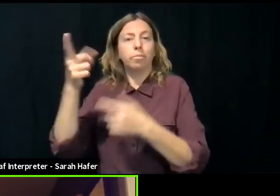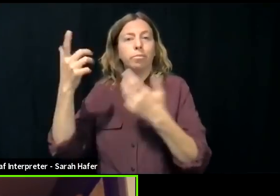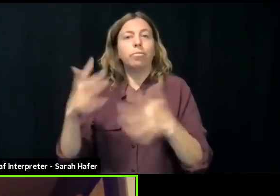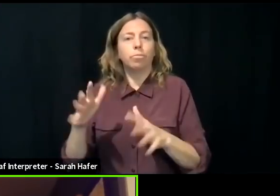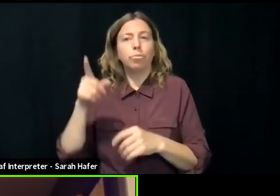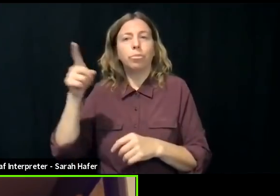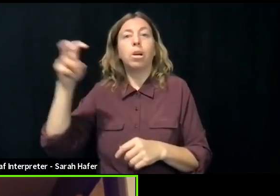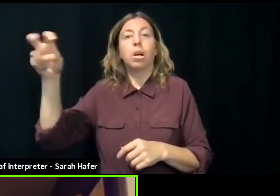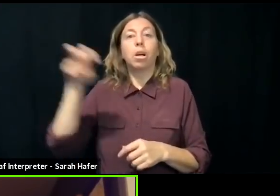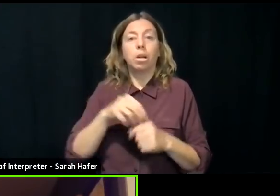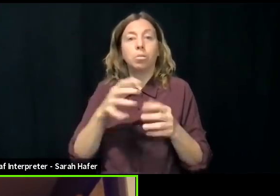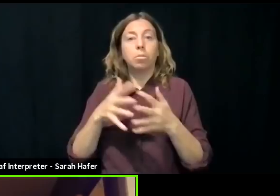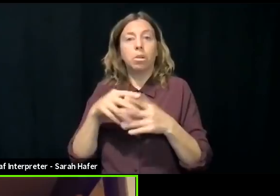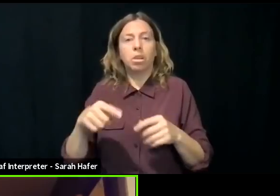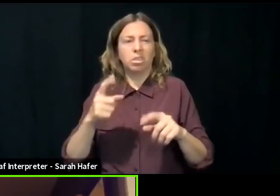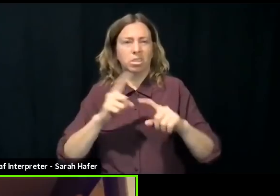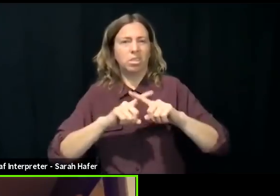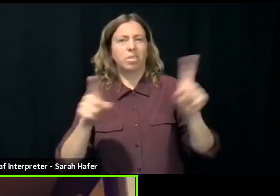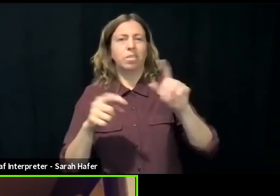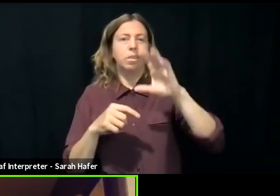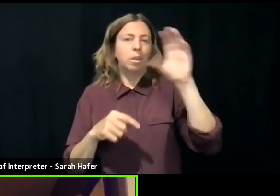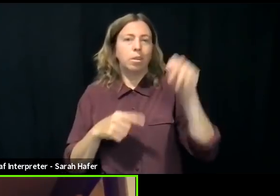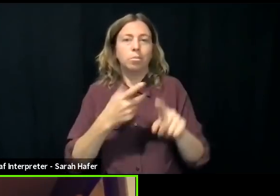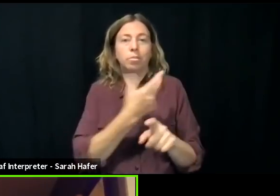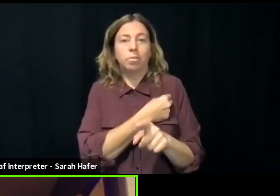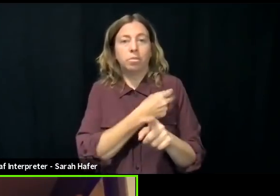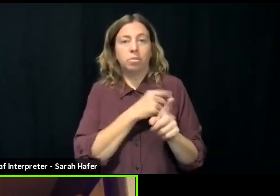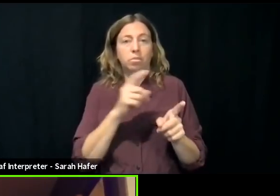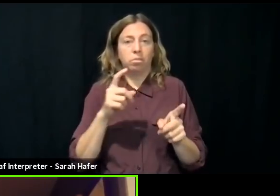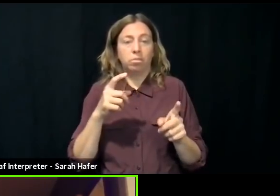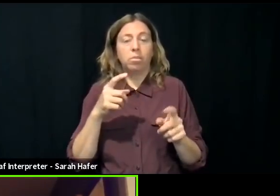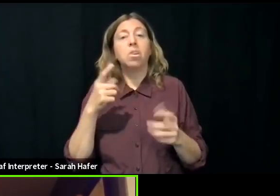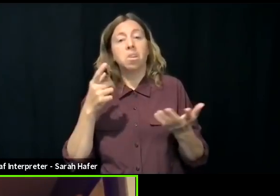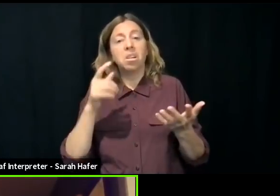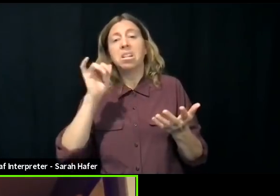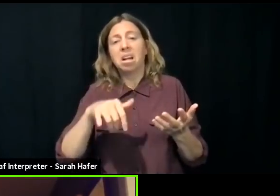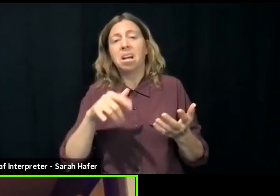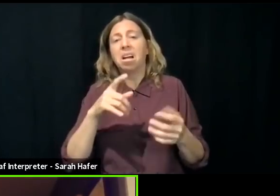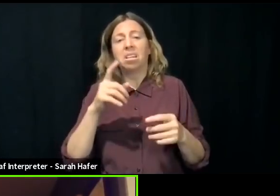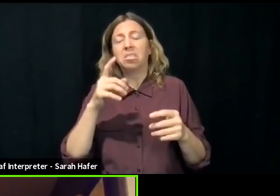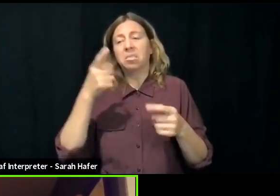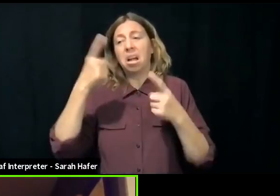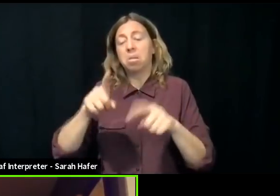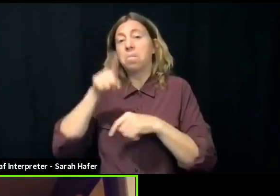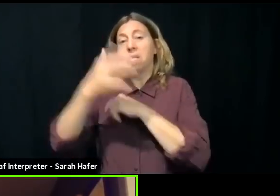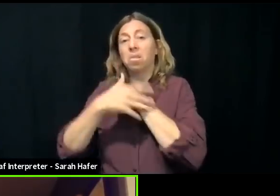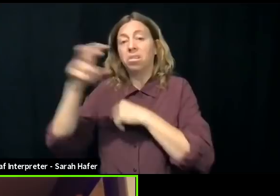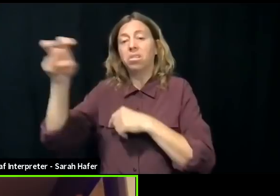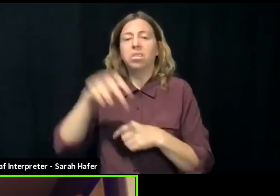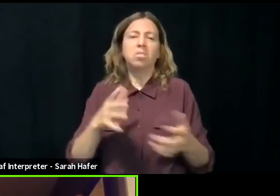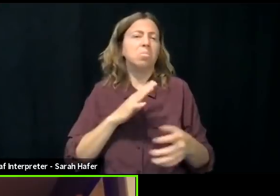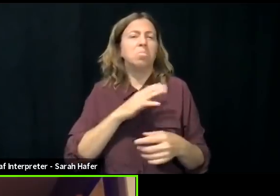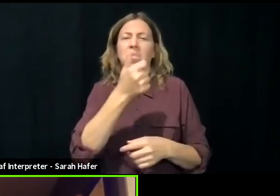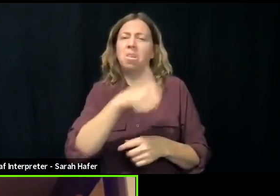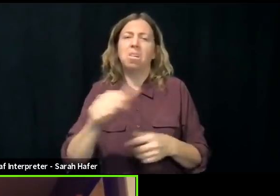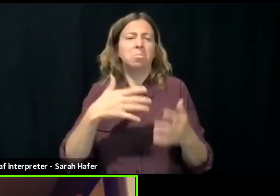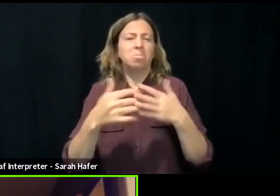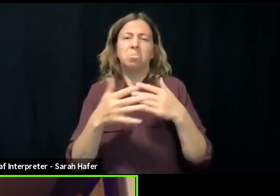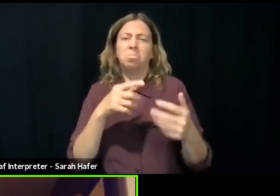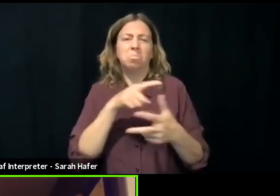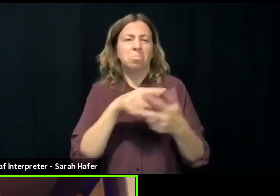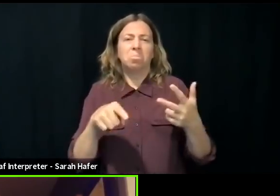getting one of the authorized vaccines here in the United States, a single dose of Johnson & Johnson, two doses of Pfizer, or two doses of